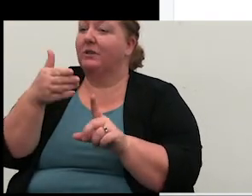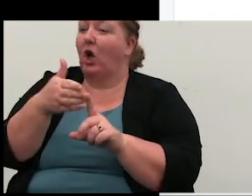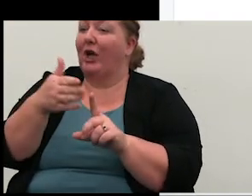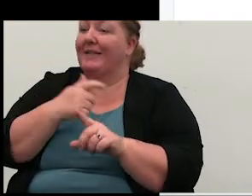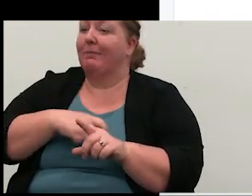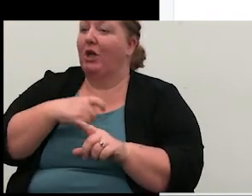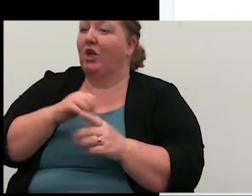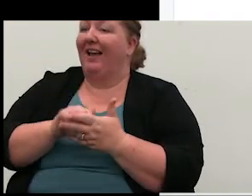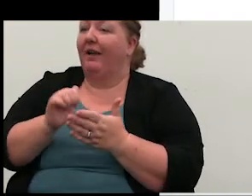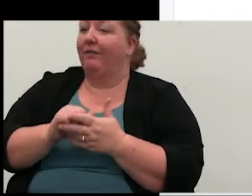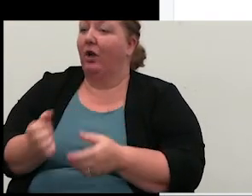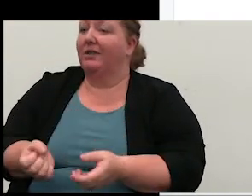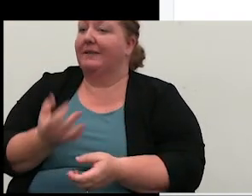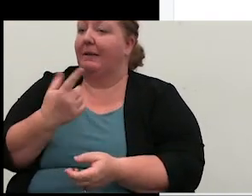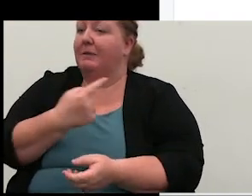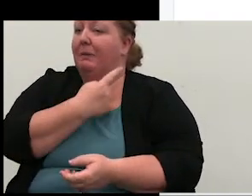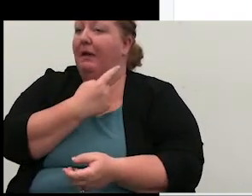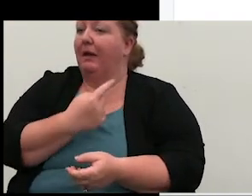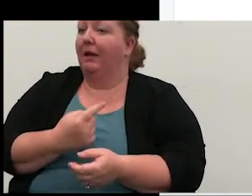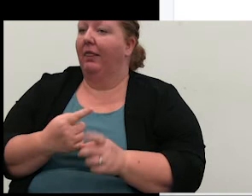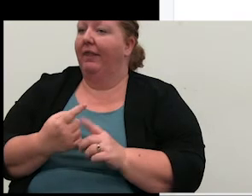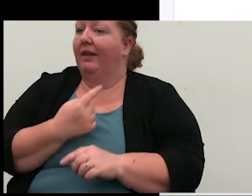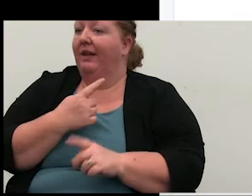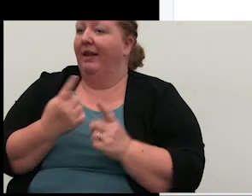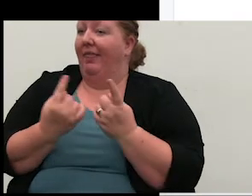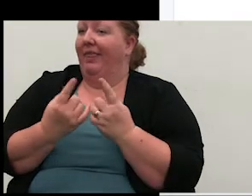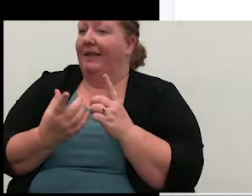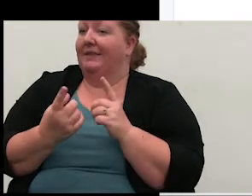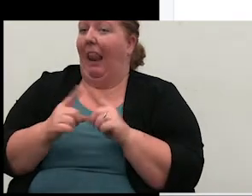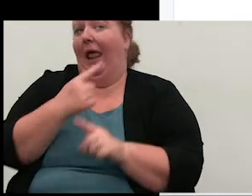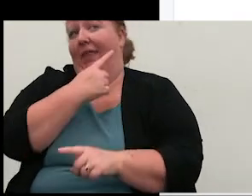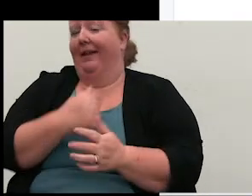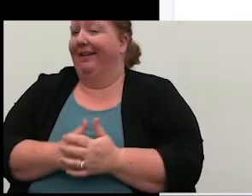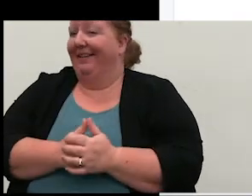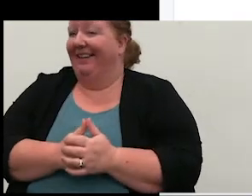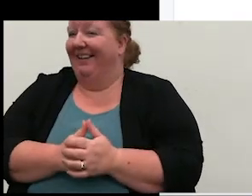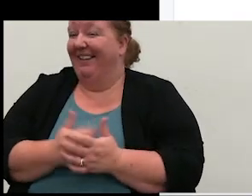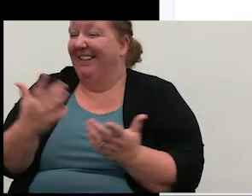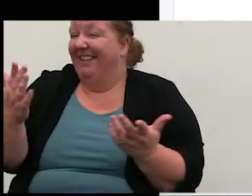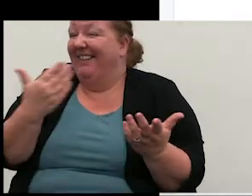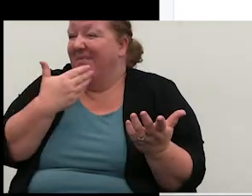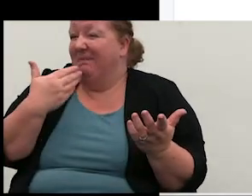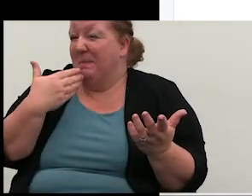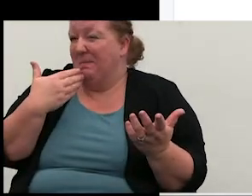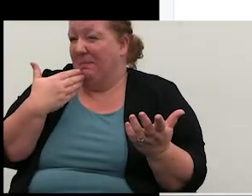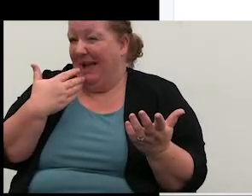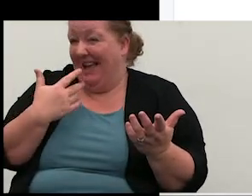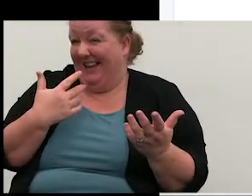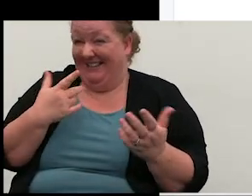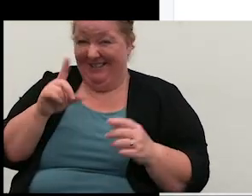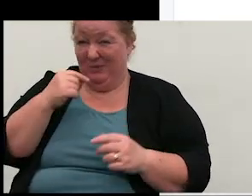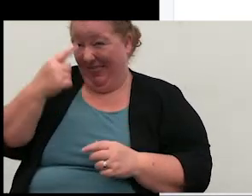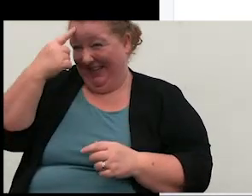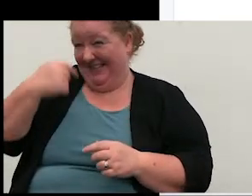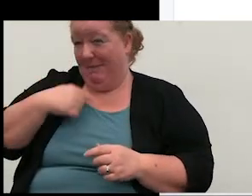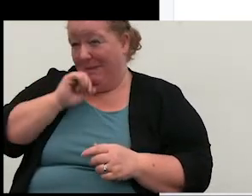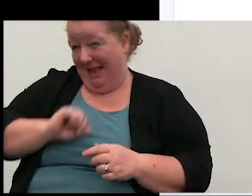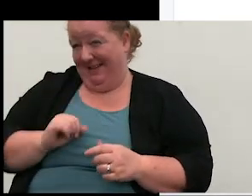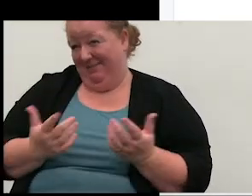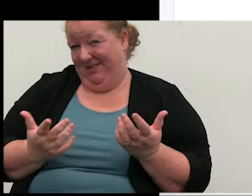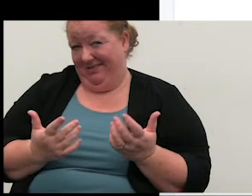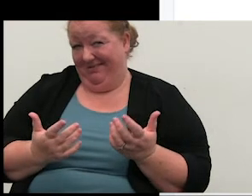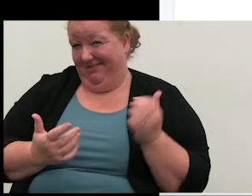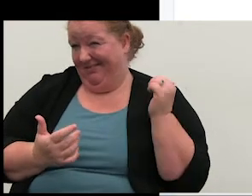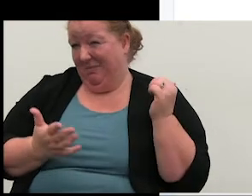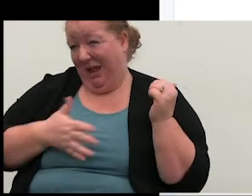it sends me things like this. And to be honest, I really don't mind that Twitter thinks I'm a man, but